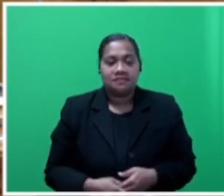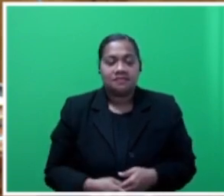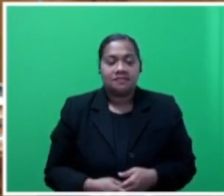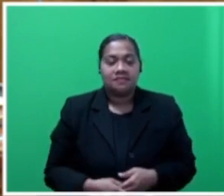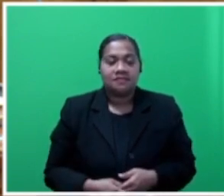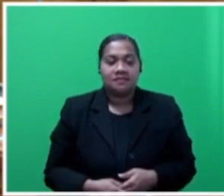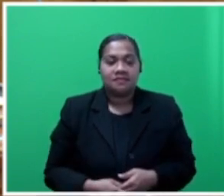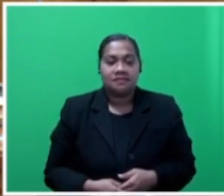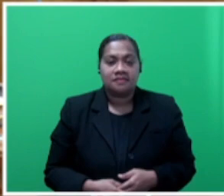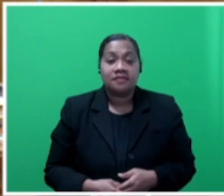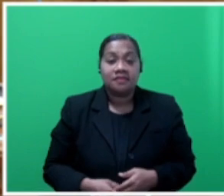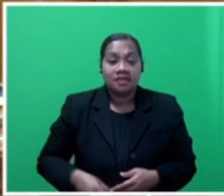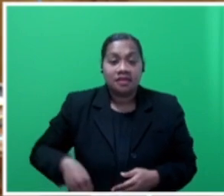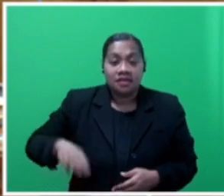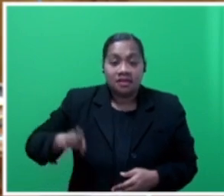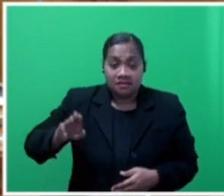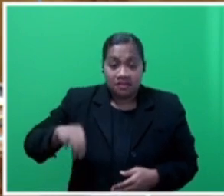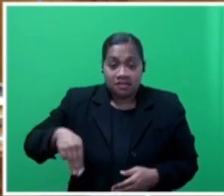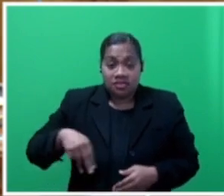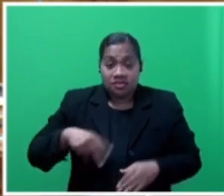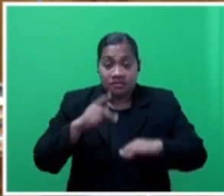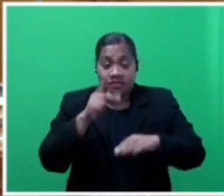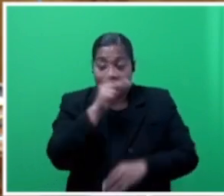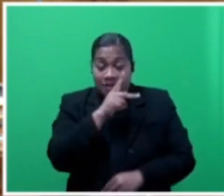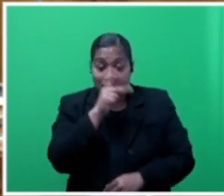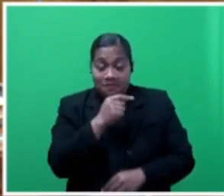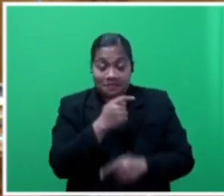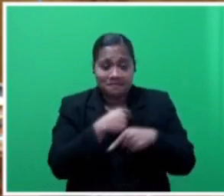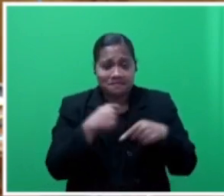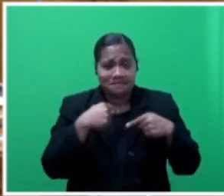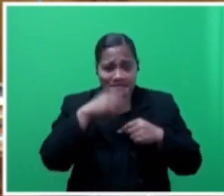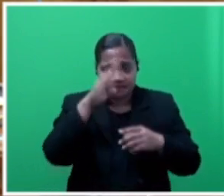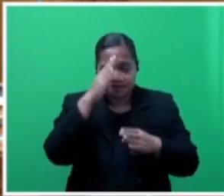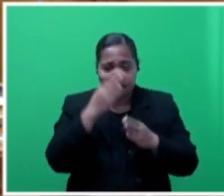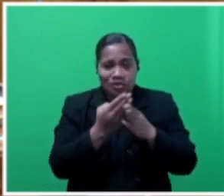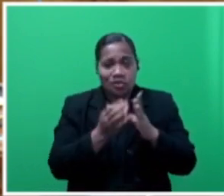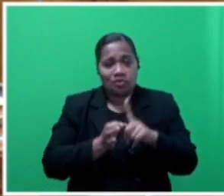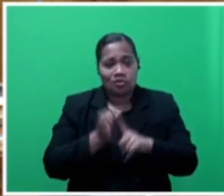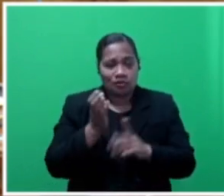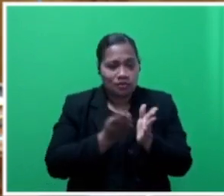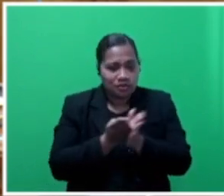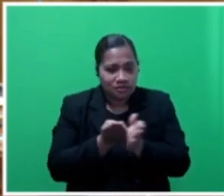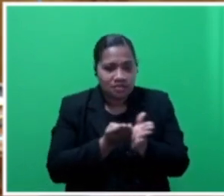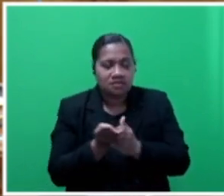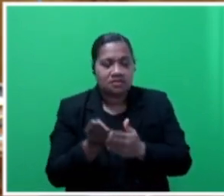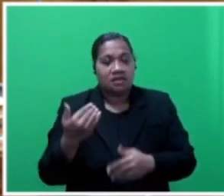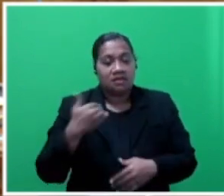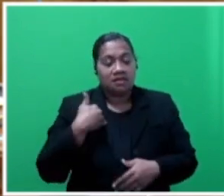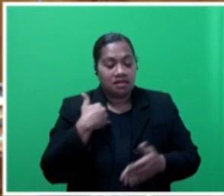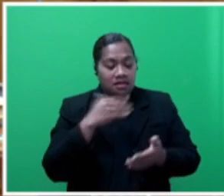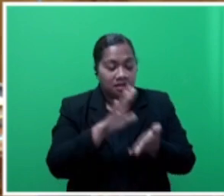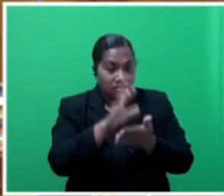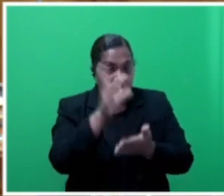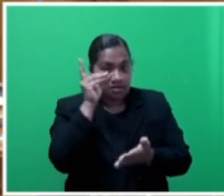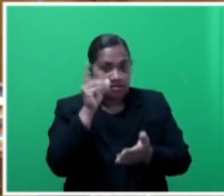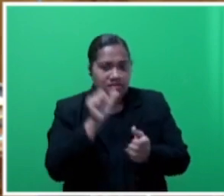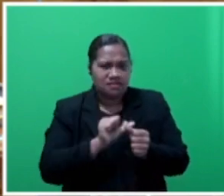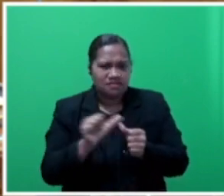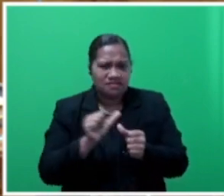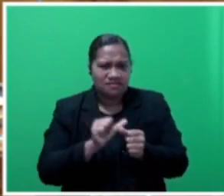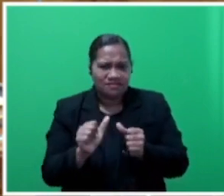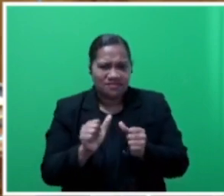Members of the general public will be hoping for improved services, particularly in health, education and better infrastructure